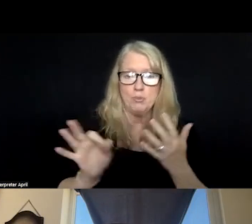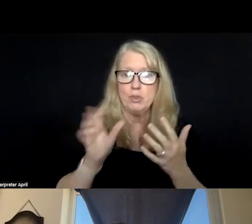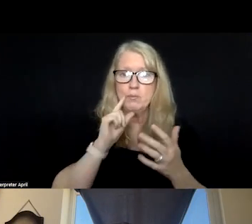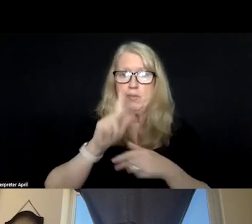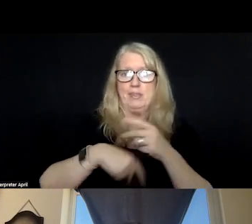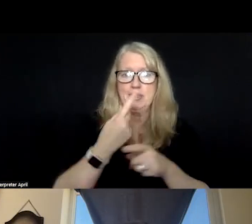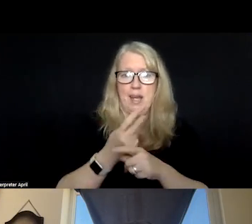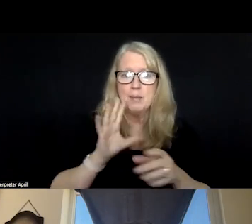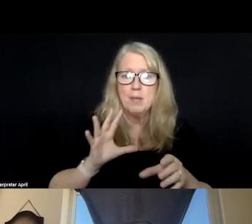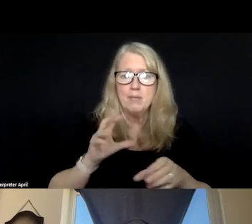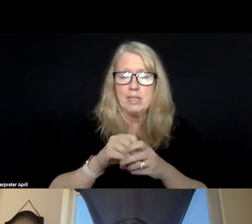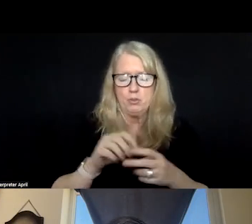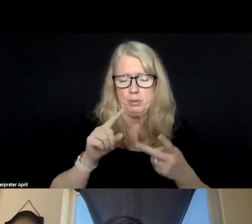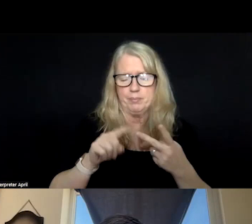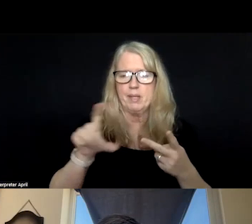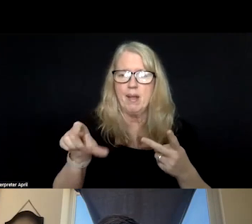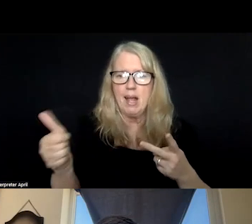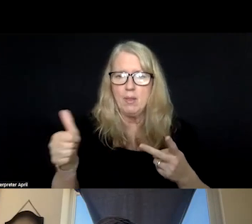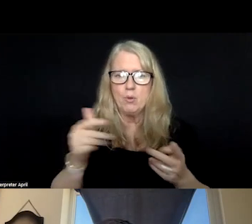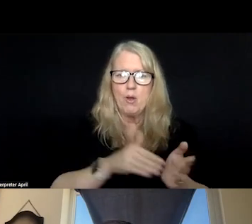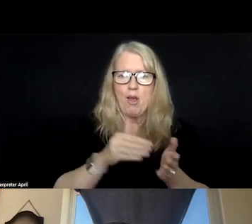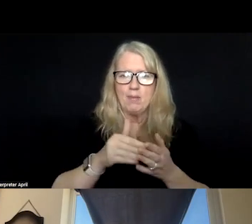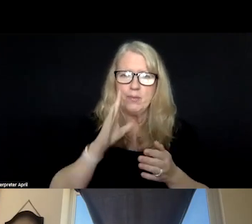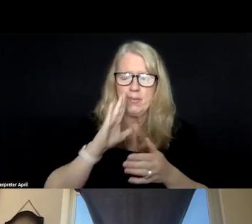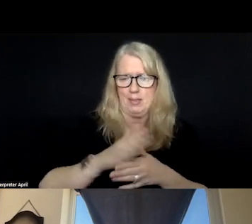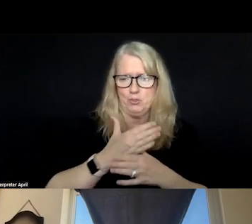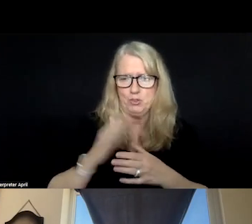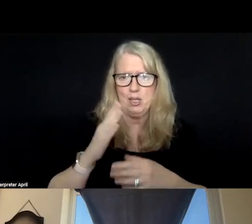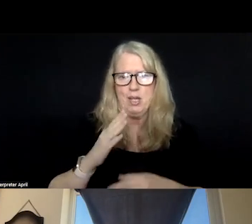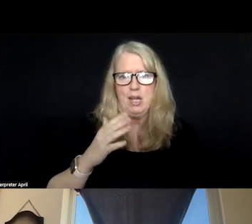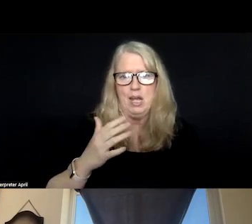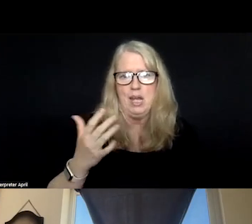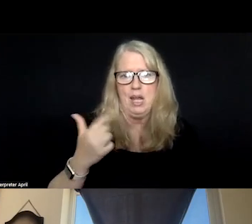engagement. The other one is I share quite often, I have a father who